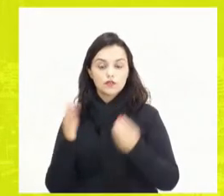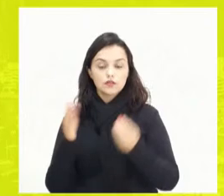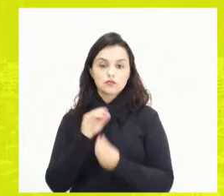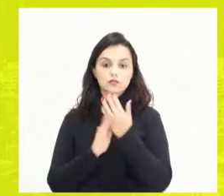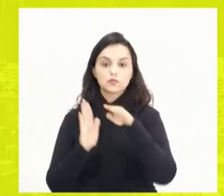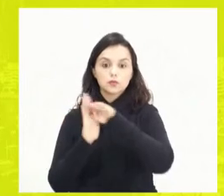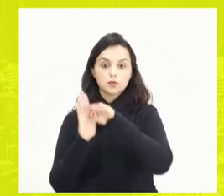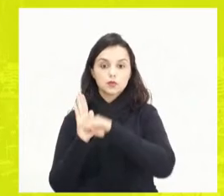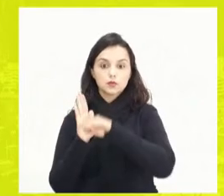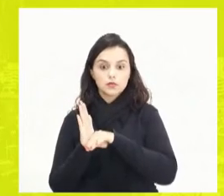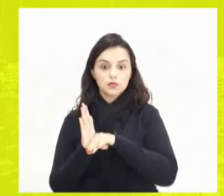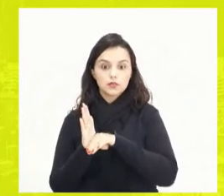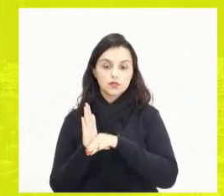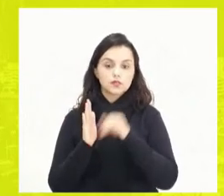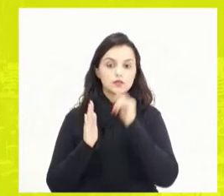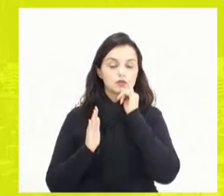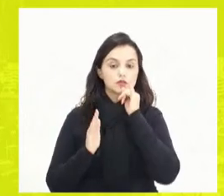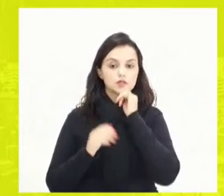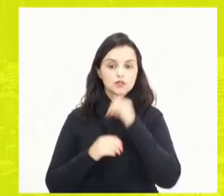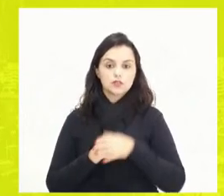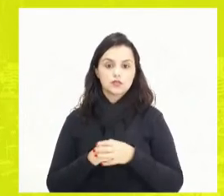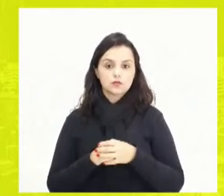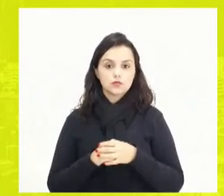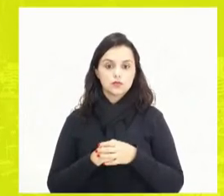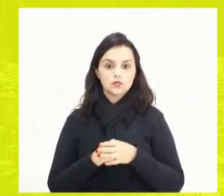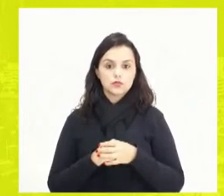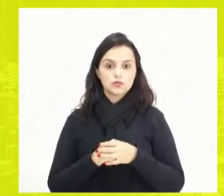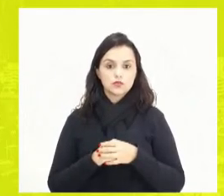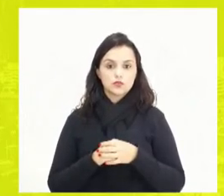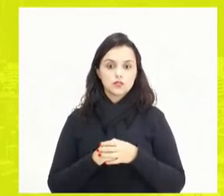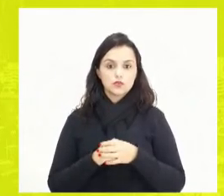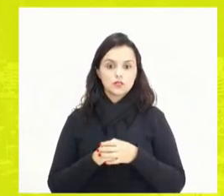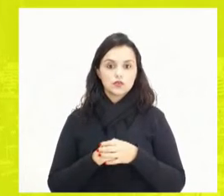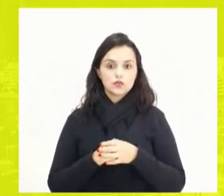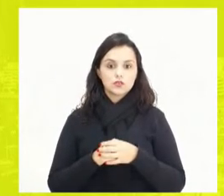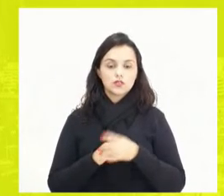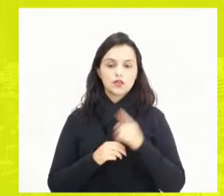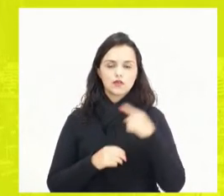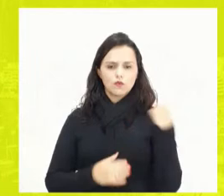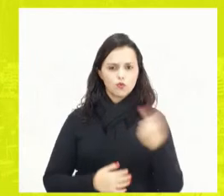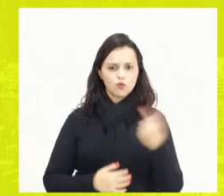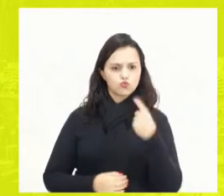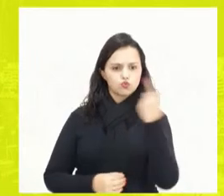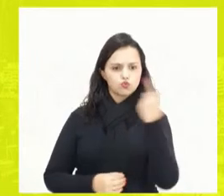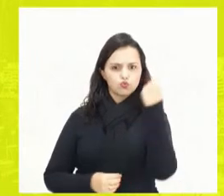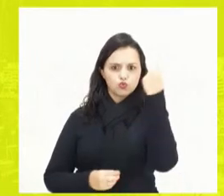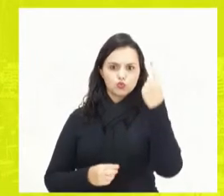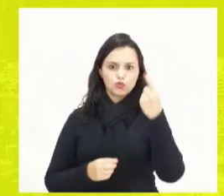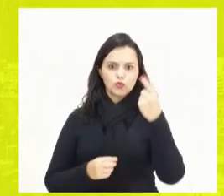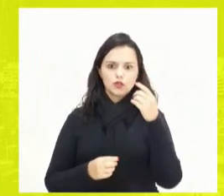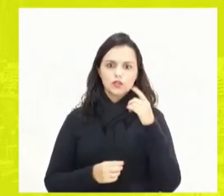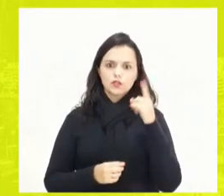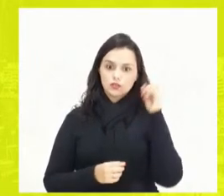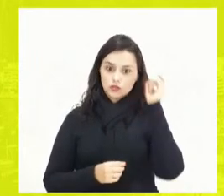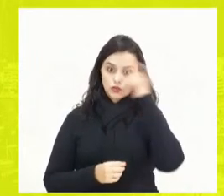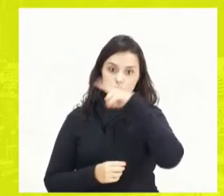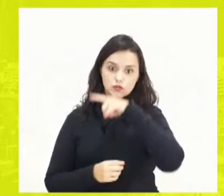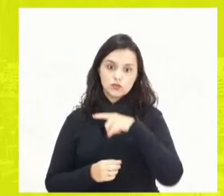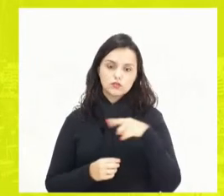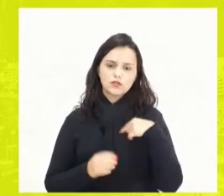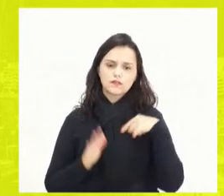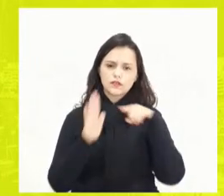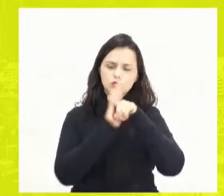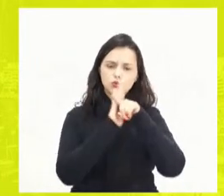appearance of protocols let's say the harvey that tragedy one of the the terrible uh